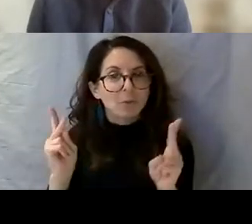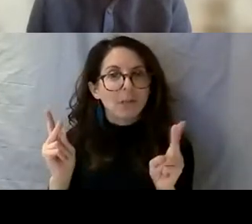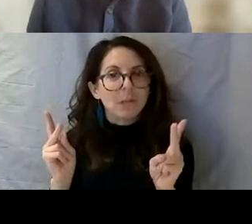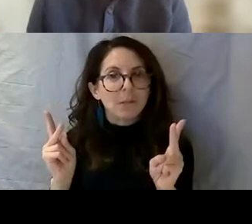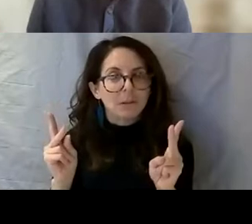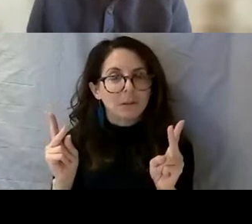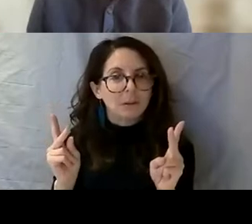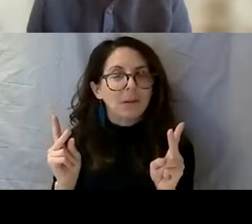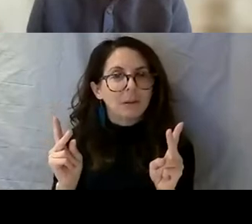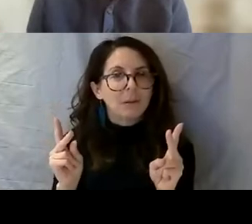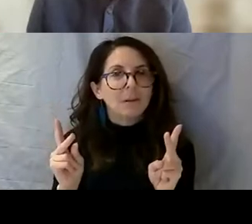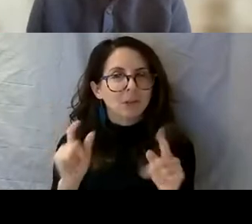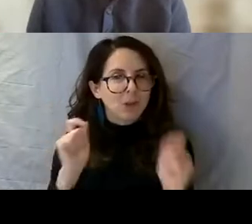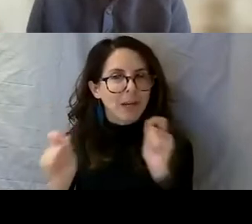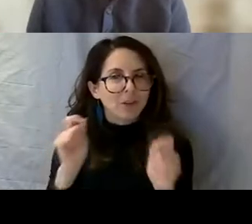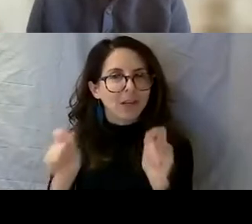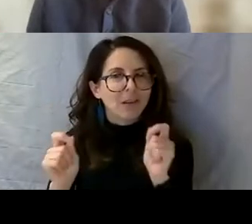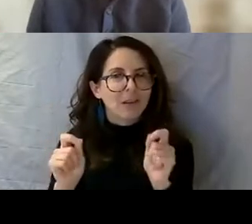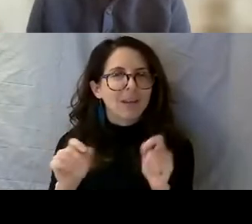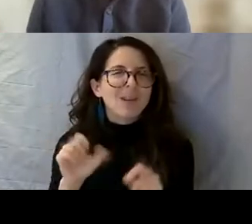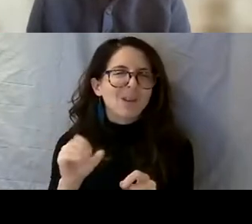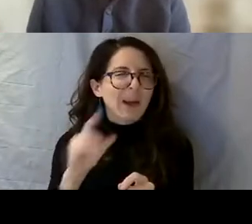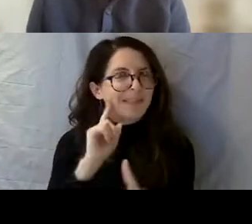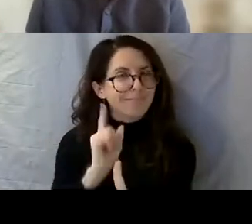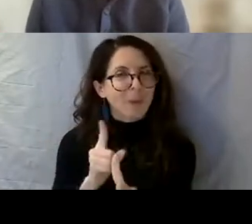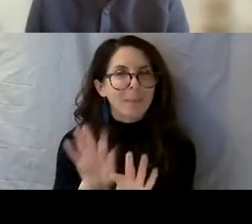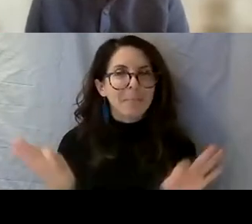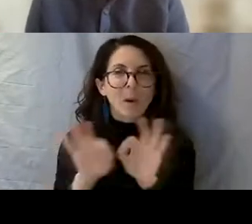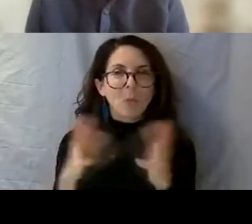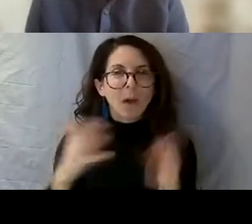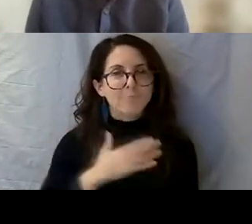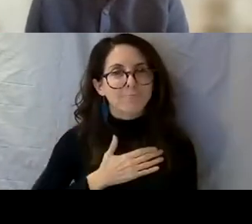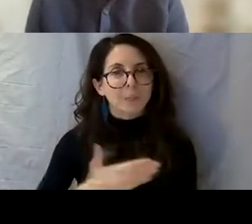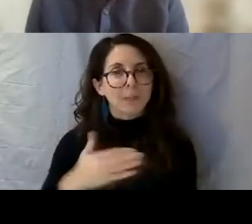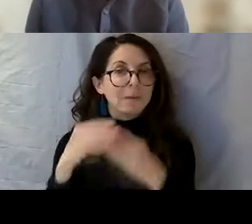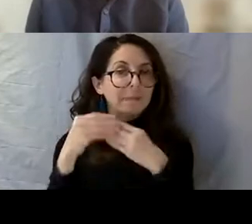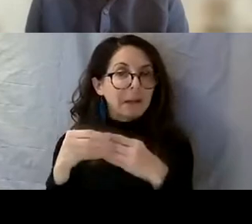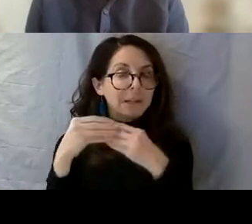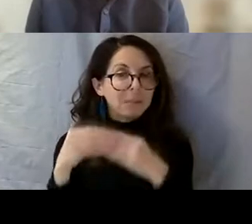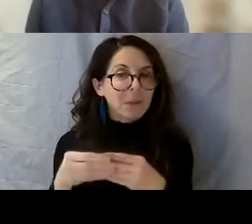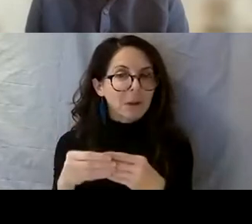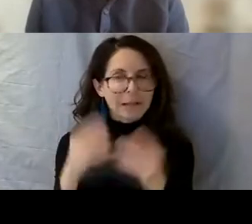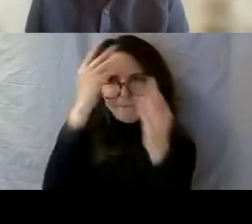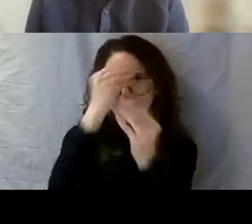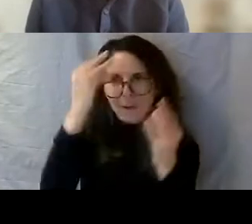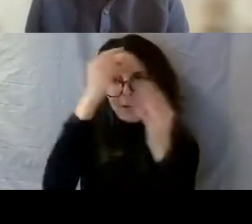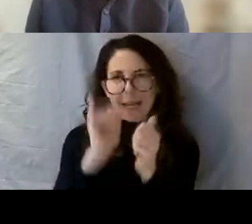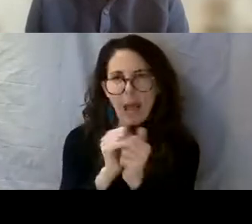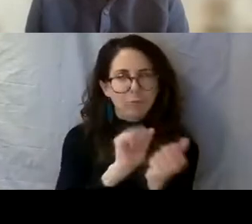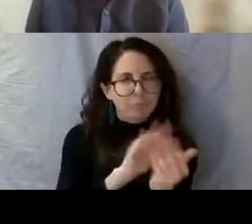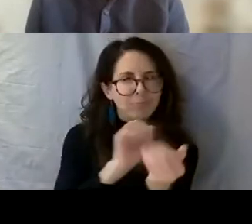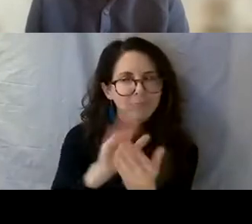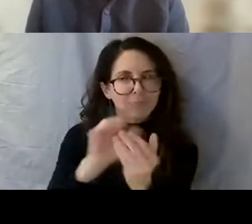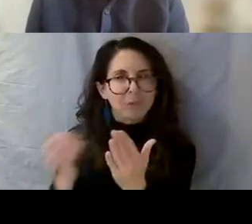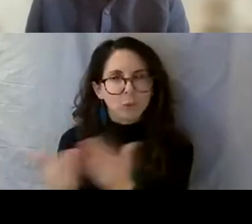think it's being, again, willing to be flexible and thinking about different ways of doing and